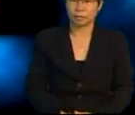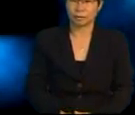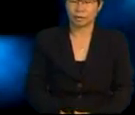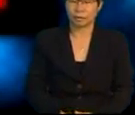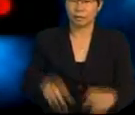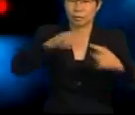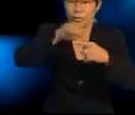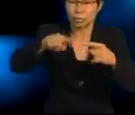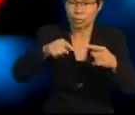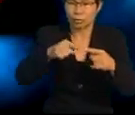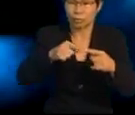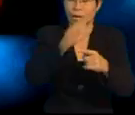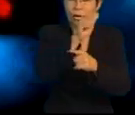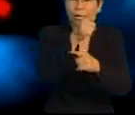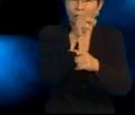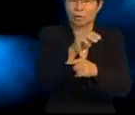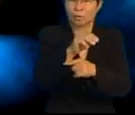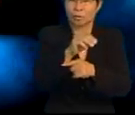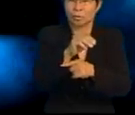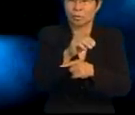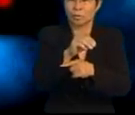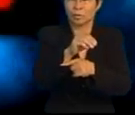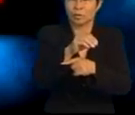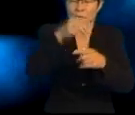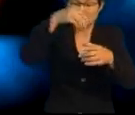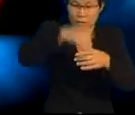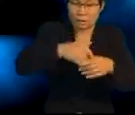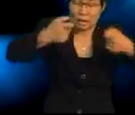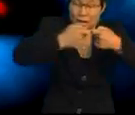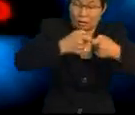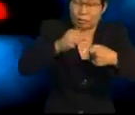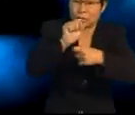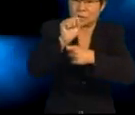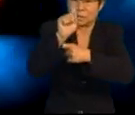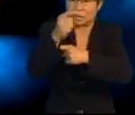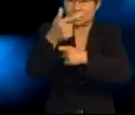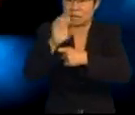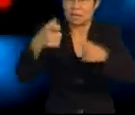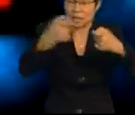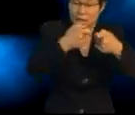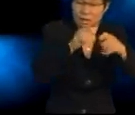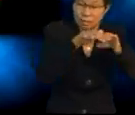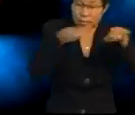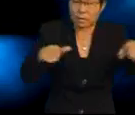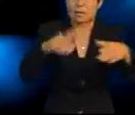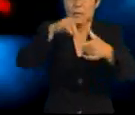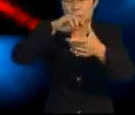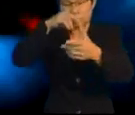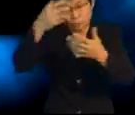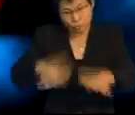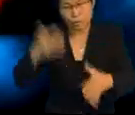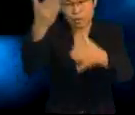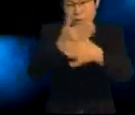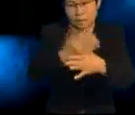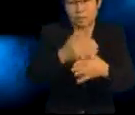But when an atom is in an electrified state, its electrical balance is disturbed.